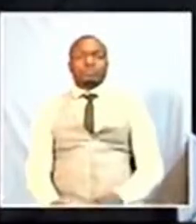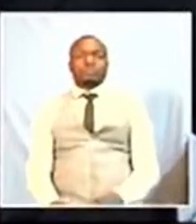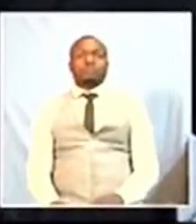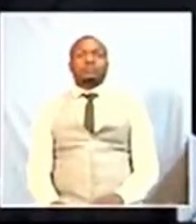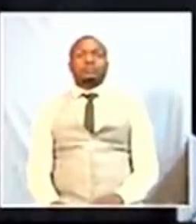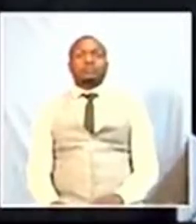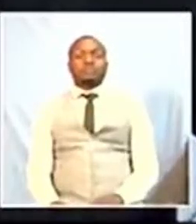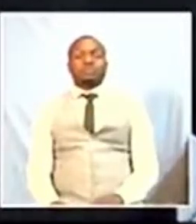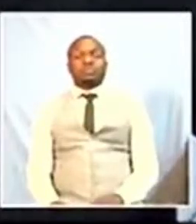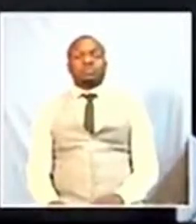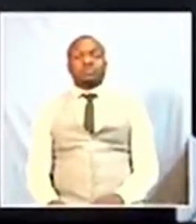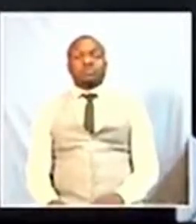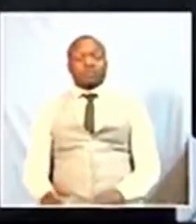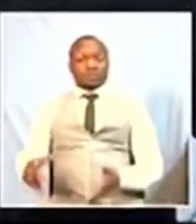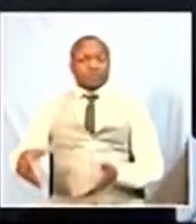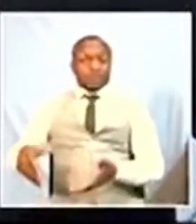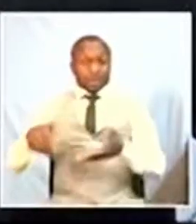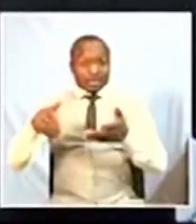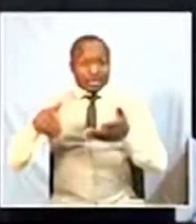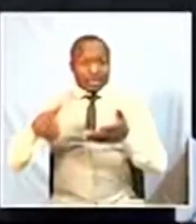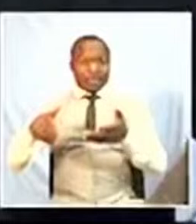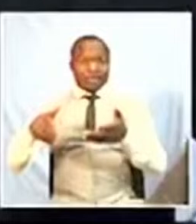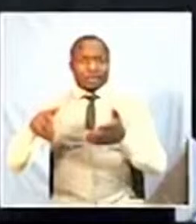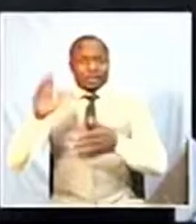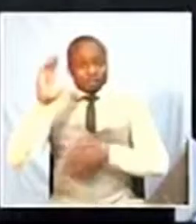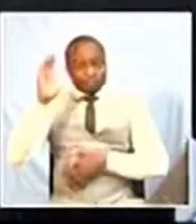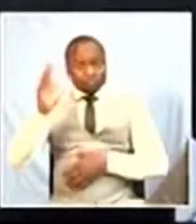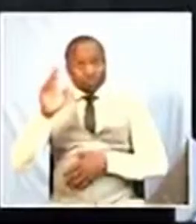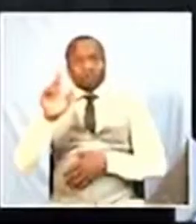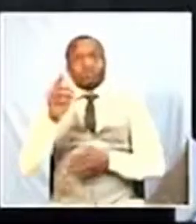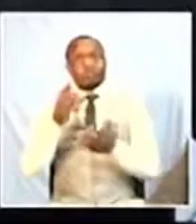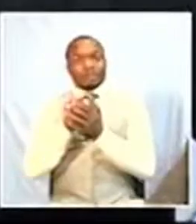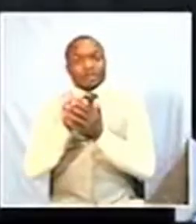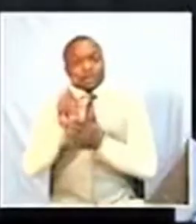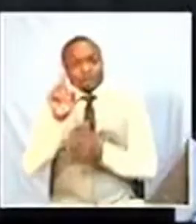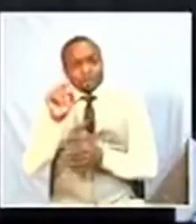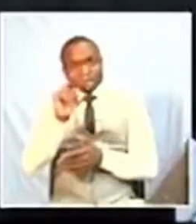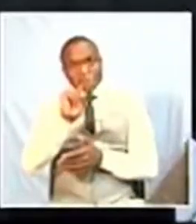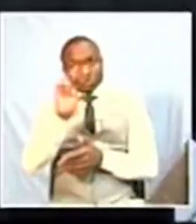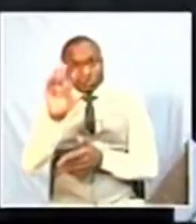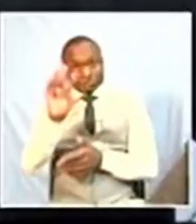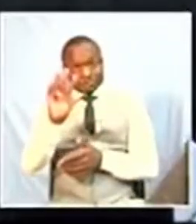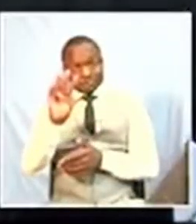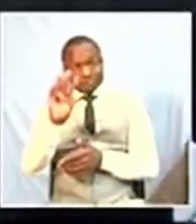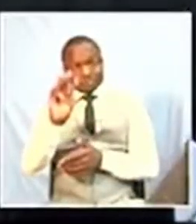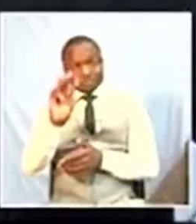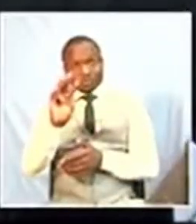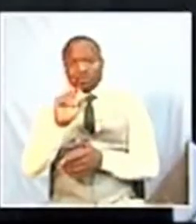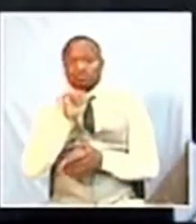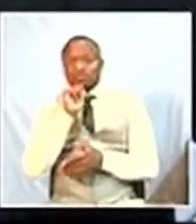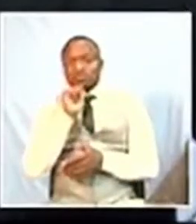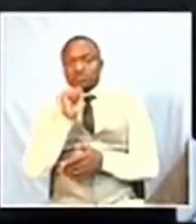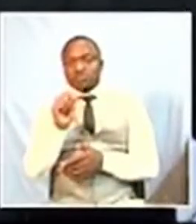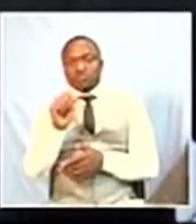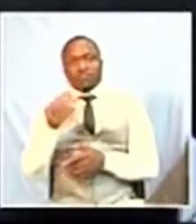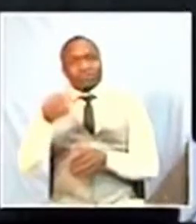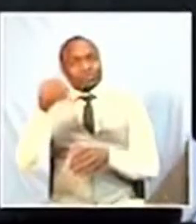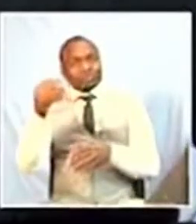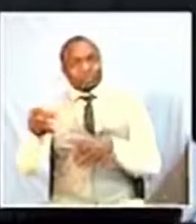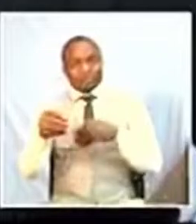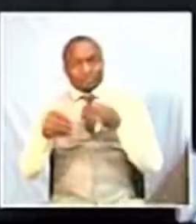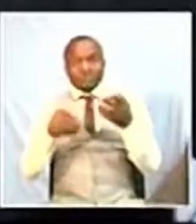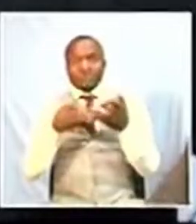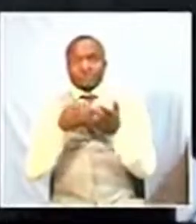are like carried forward funds to 2024. As unspent funds. As unspent